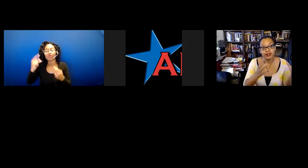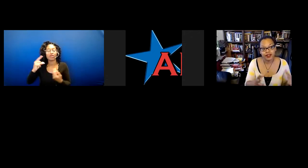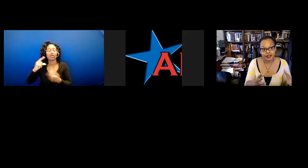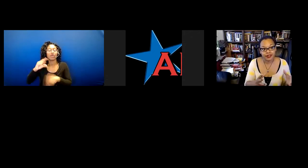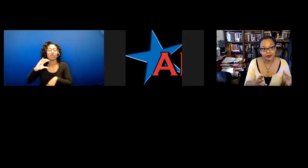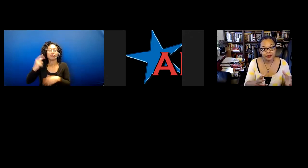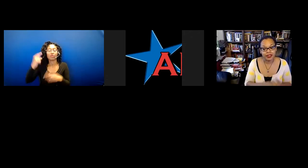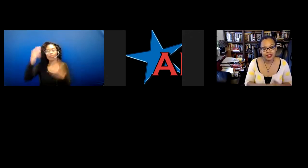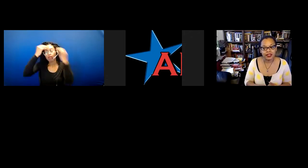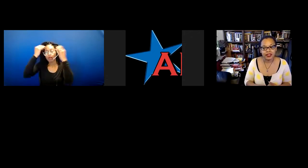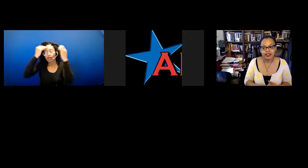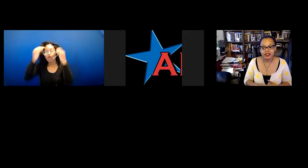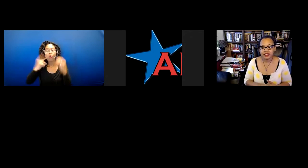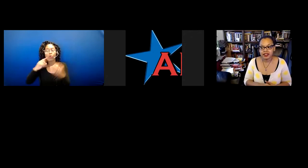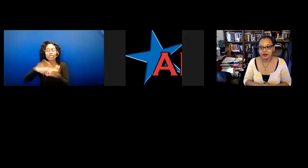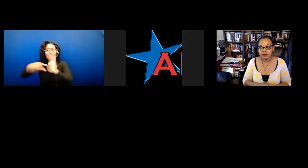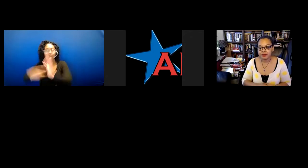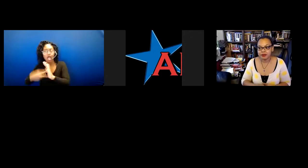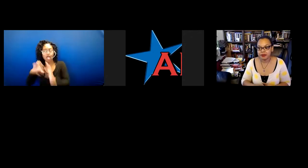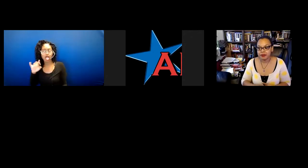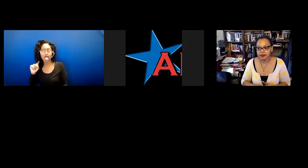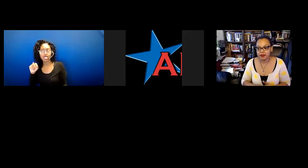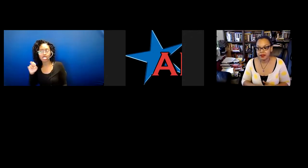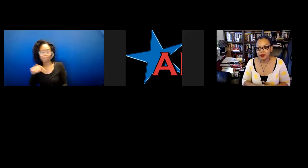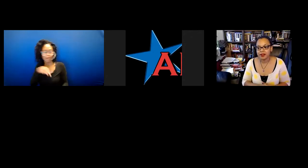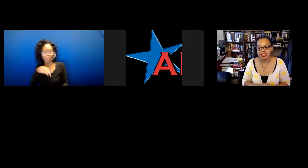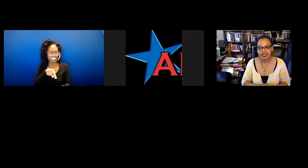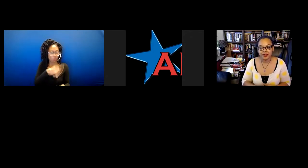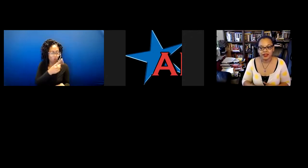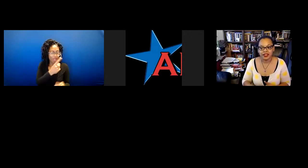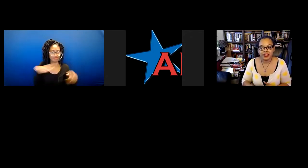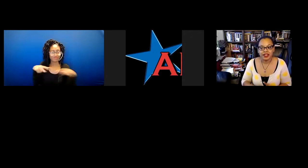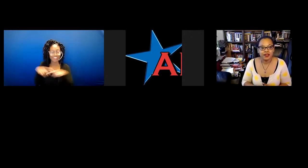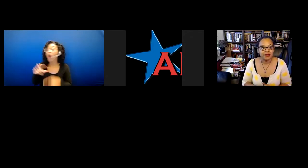is a continent? This, oh, okay, thank you.